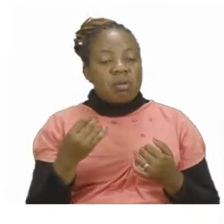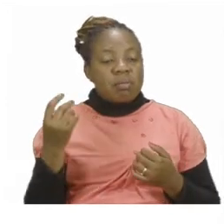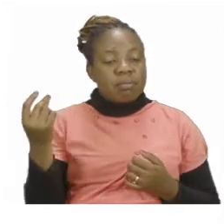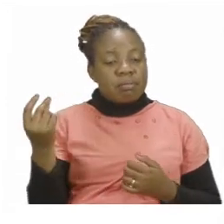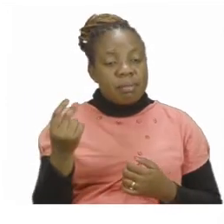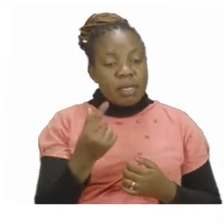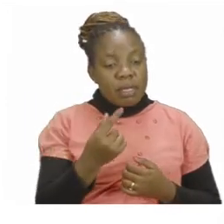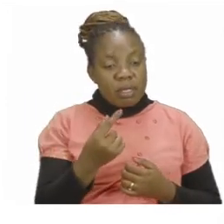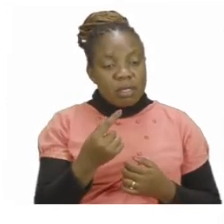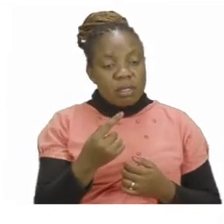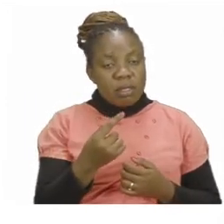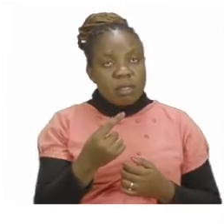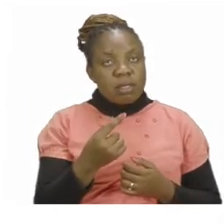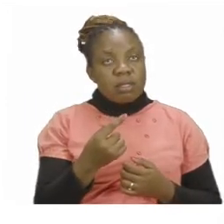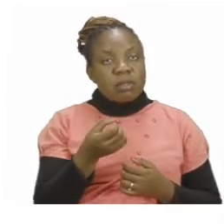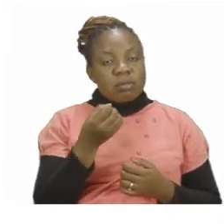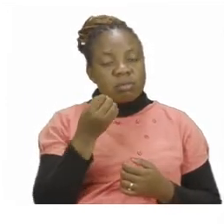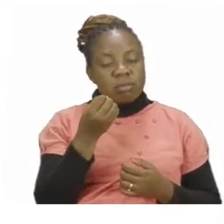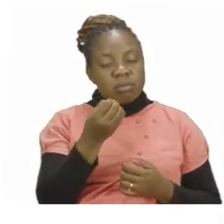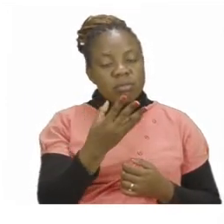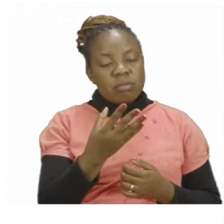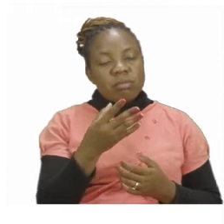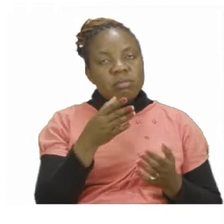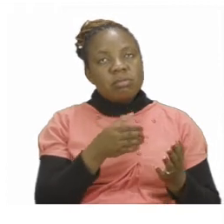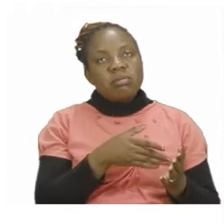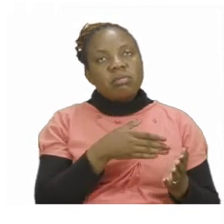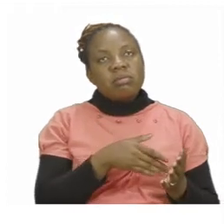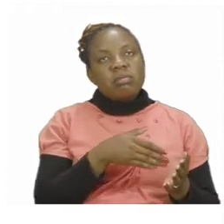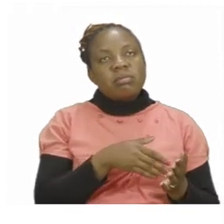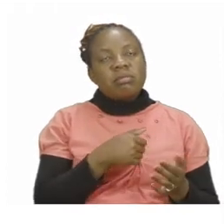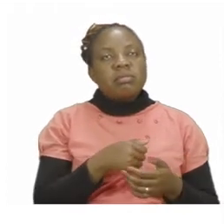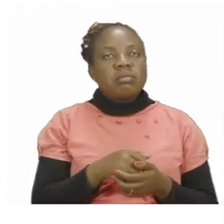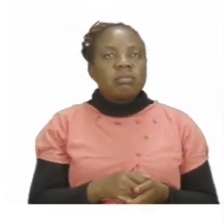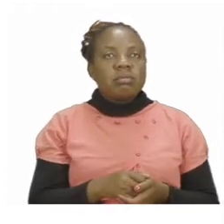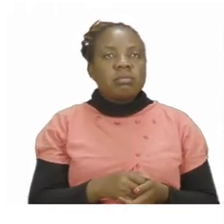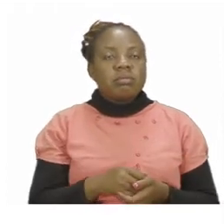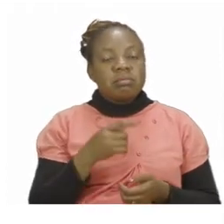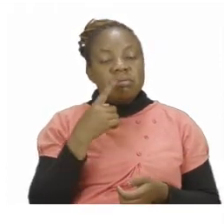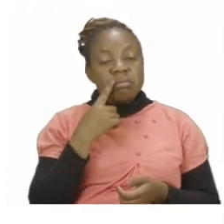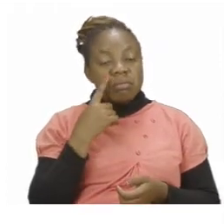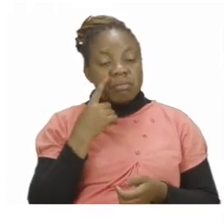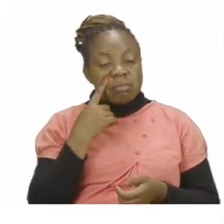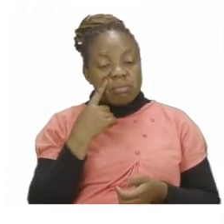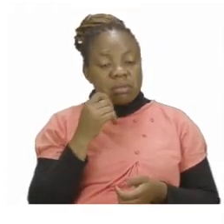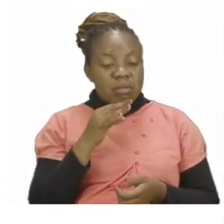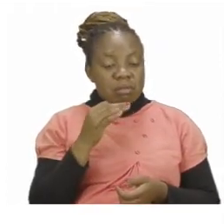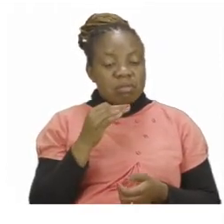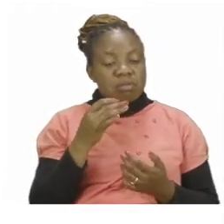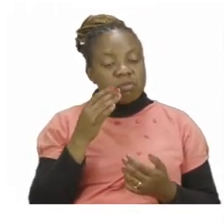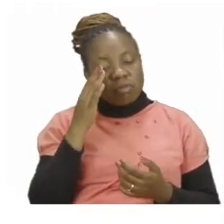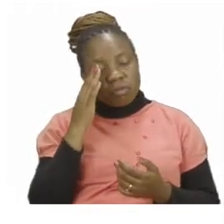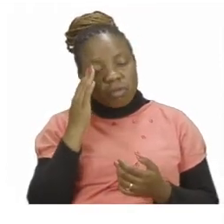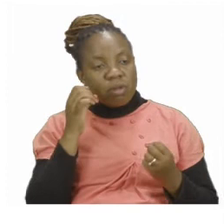Now let's quickly see what you are buying and how much change must be given.